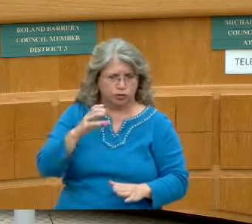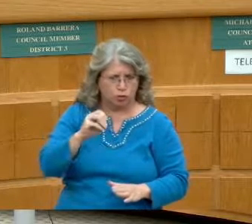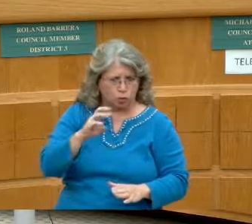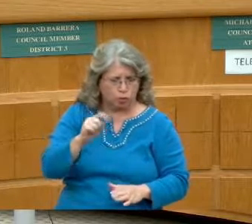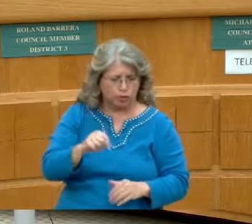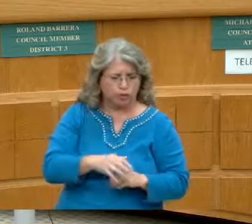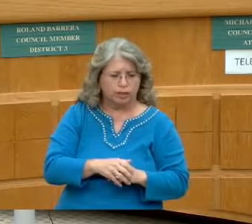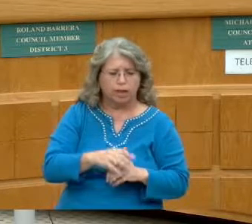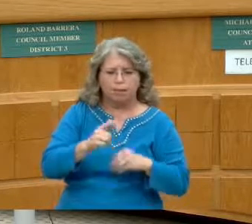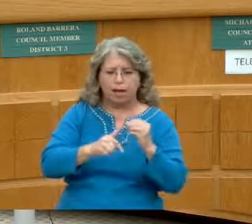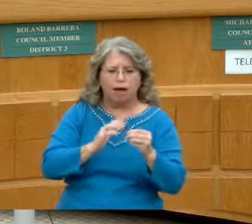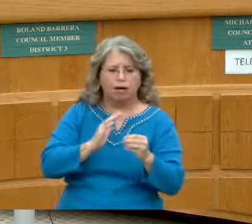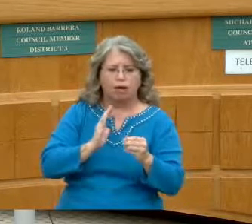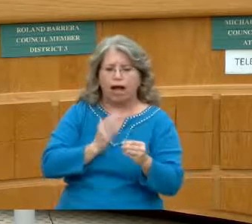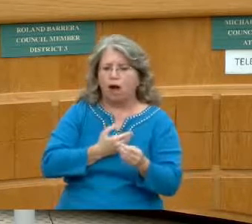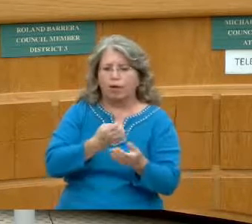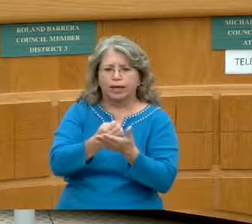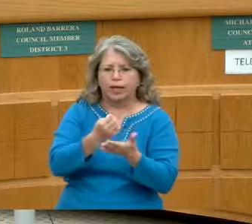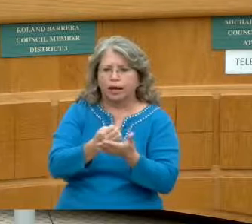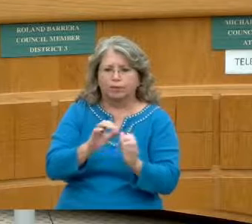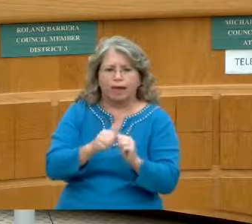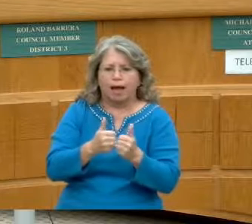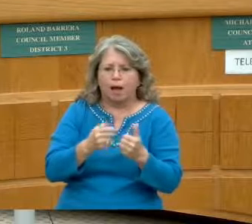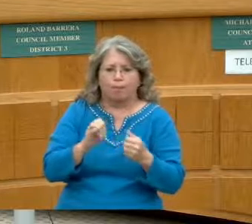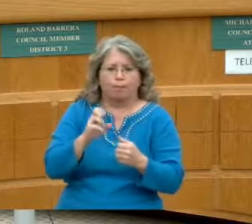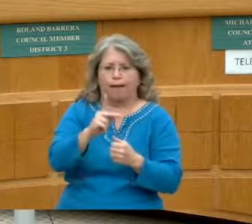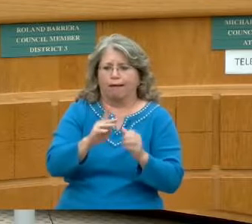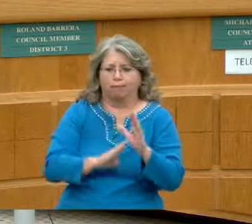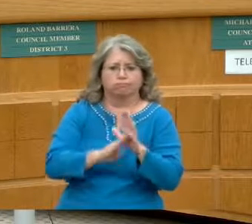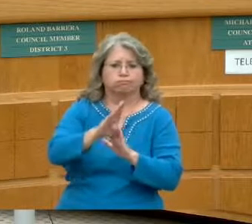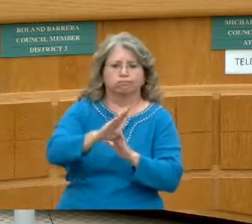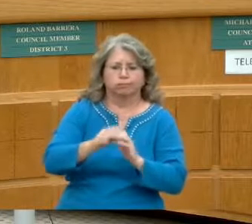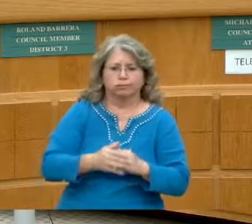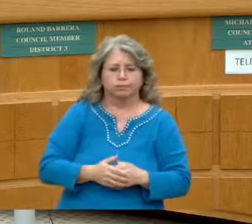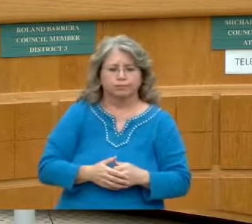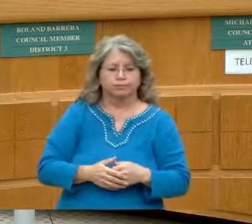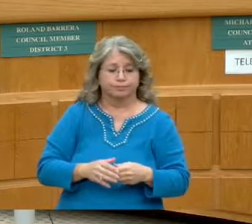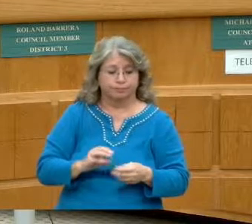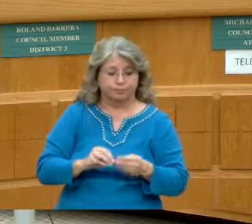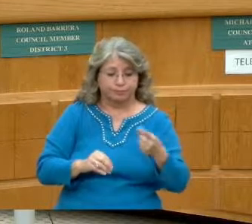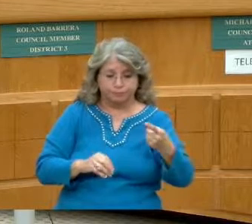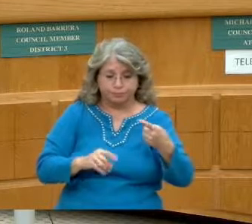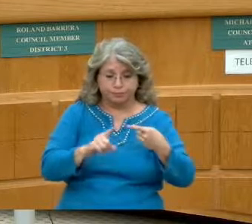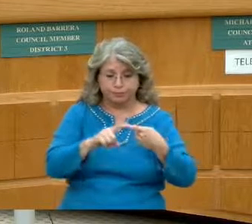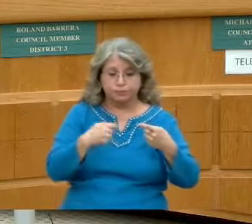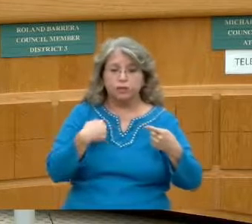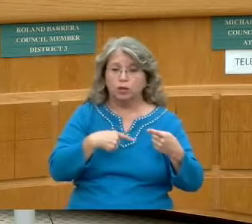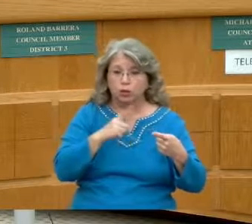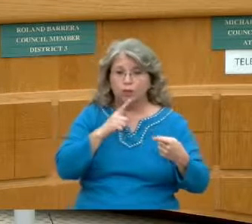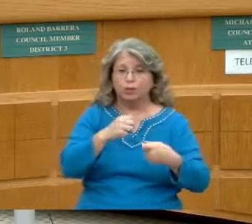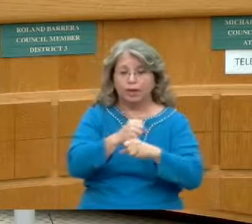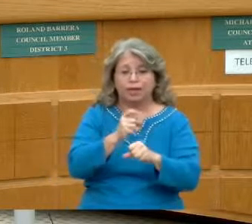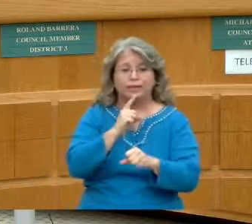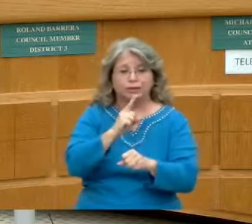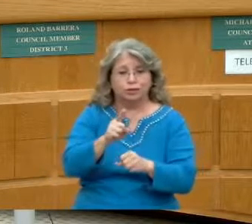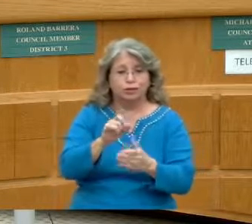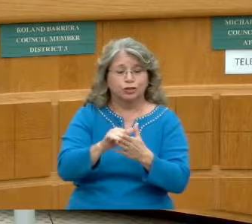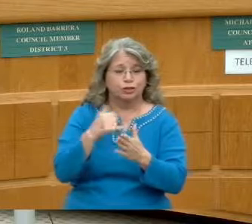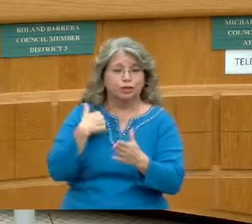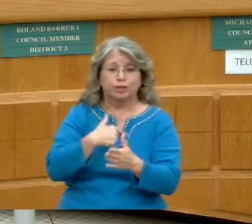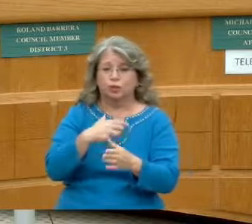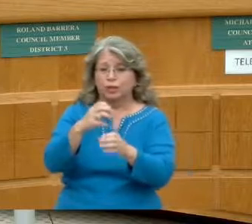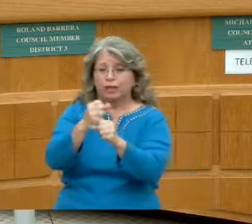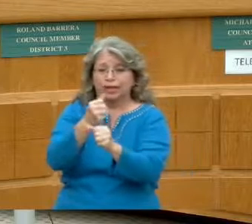some few takeaways that I want to share with you. Number one, we are working to make sure that we get every dollar of